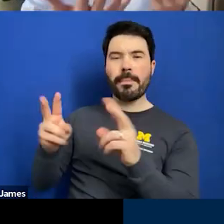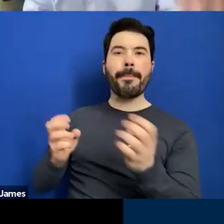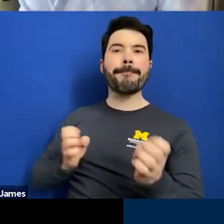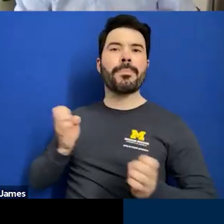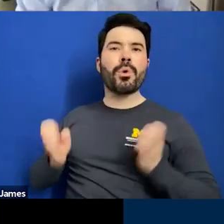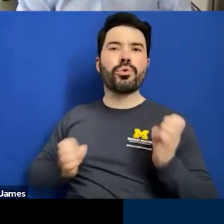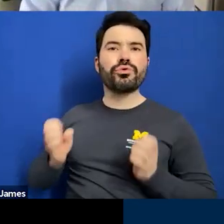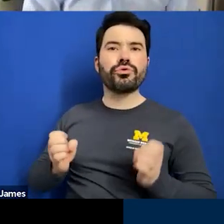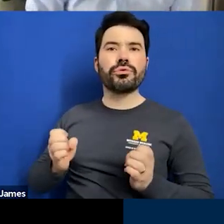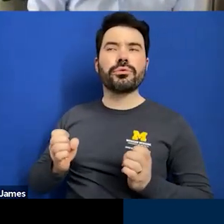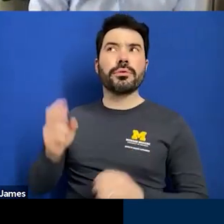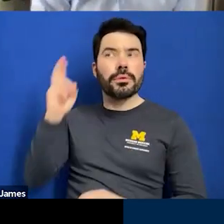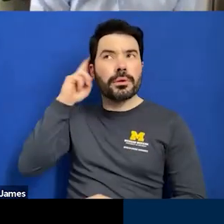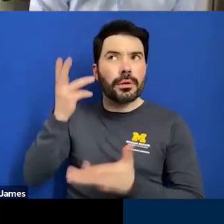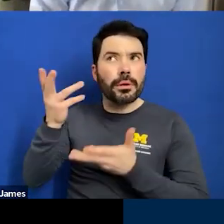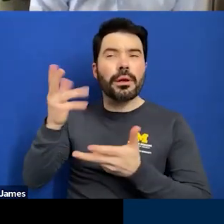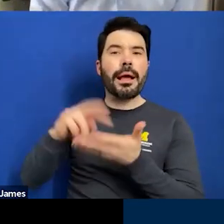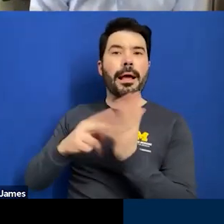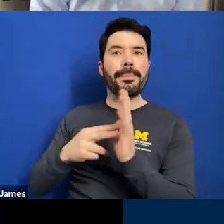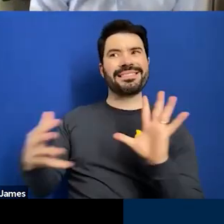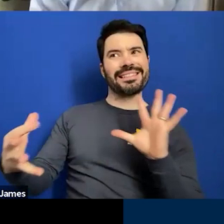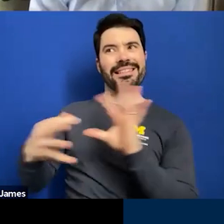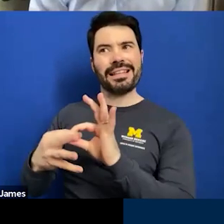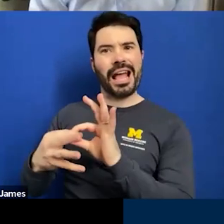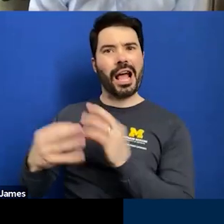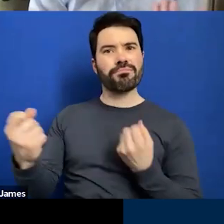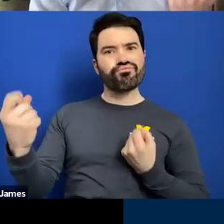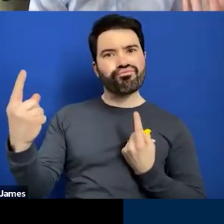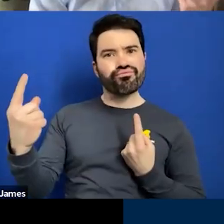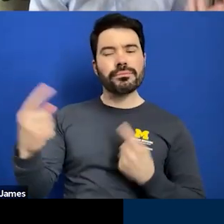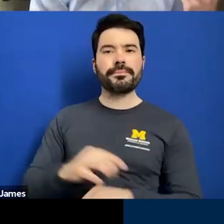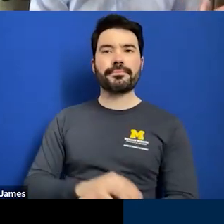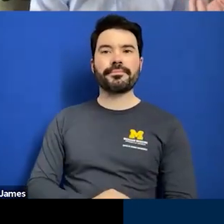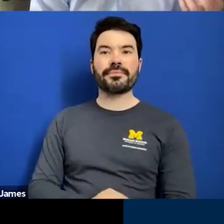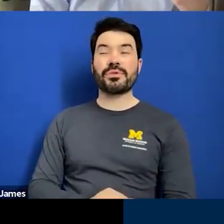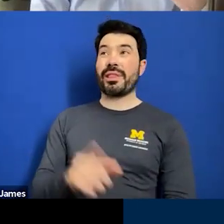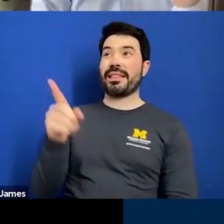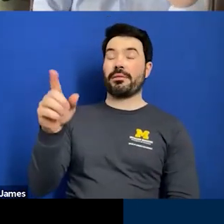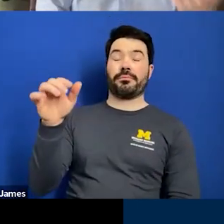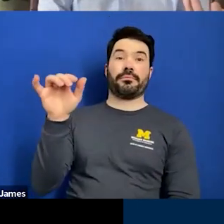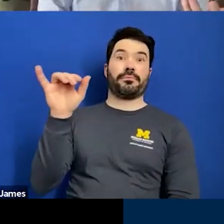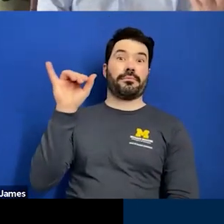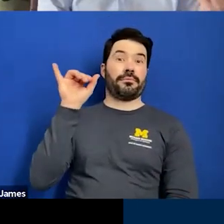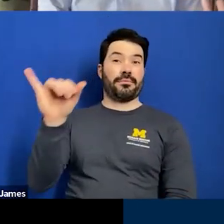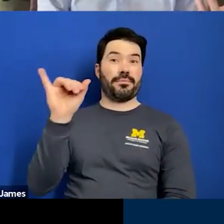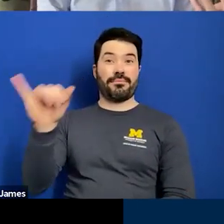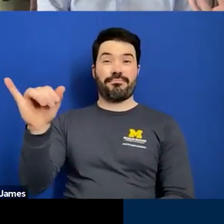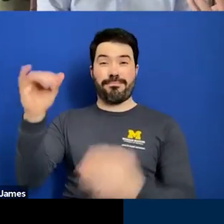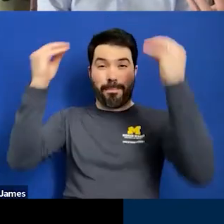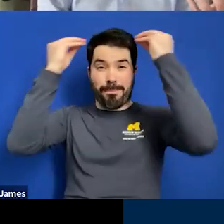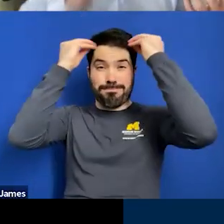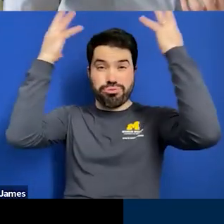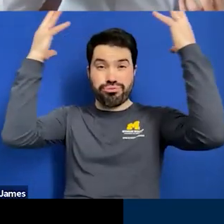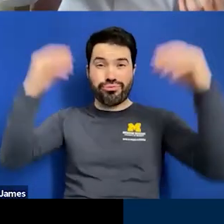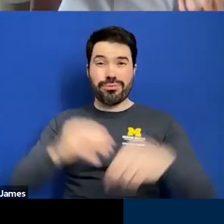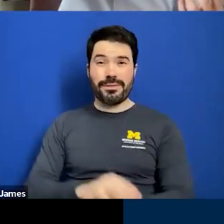well we connect with people. And so it's a mind-blowing thing. And I can't talk to patients about this.